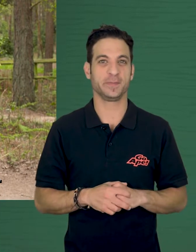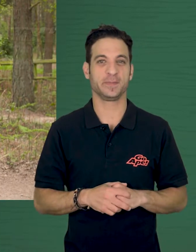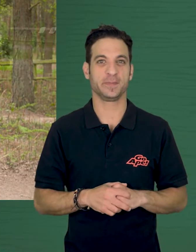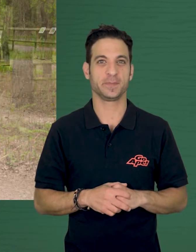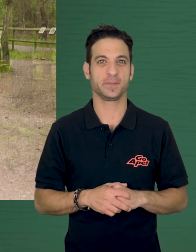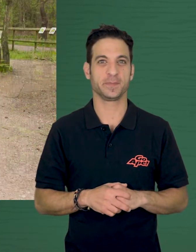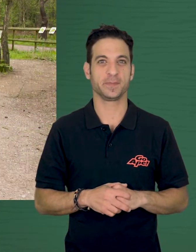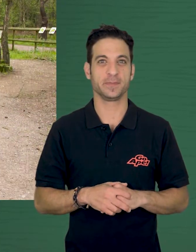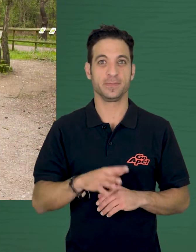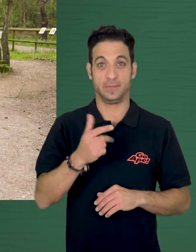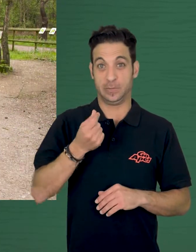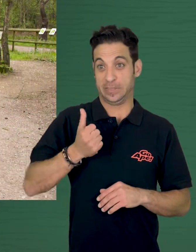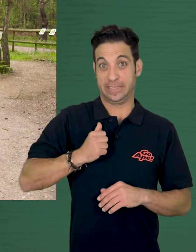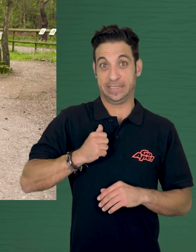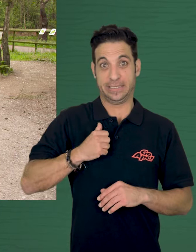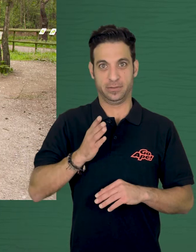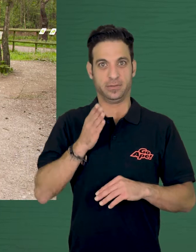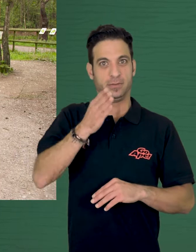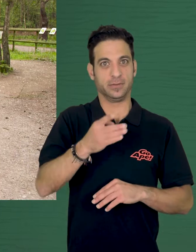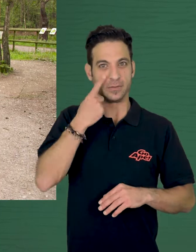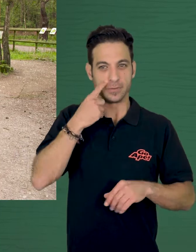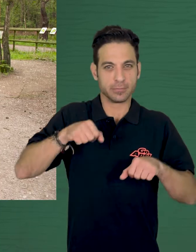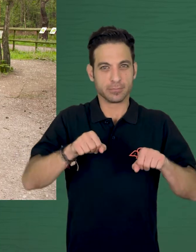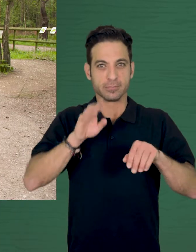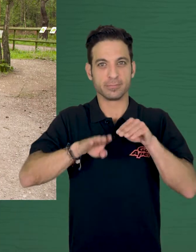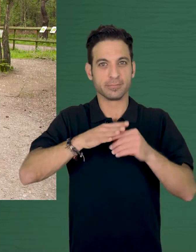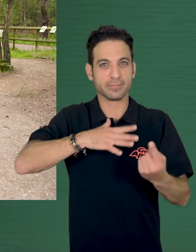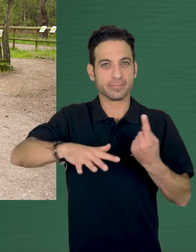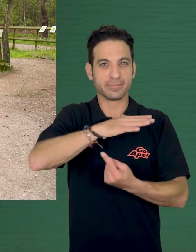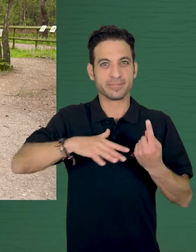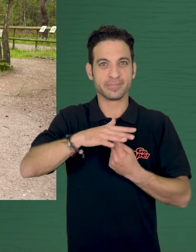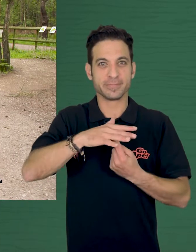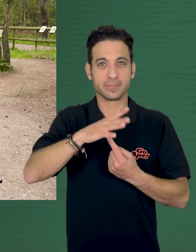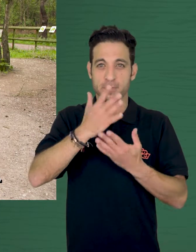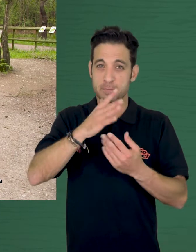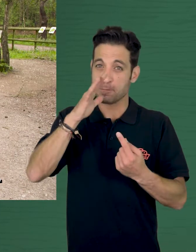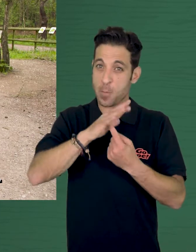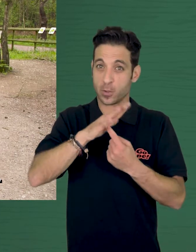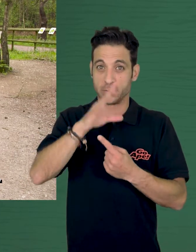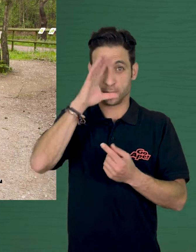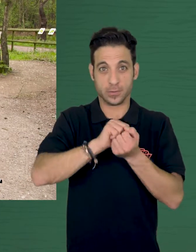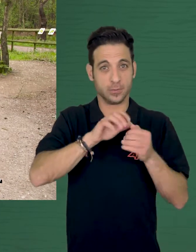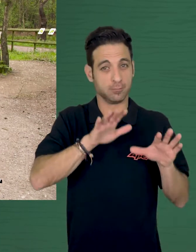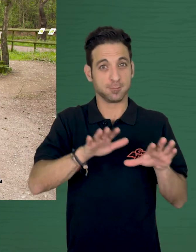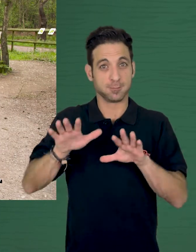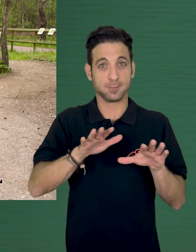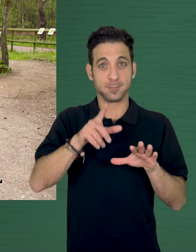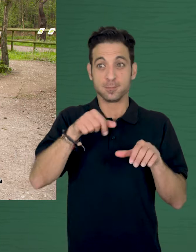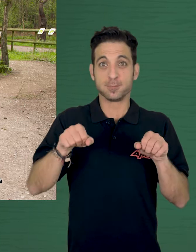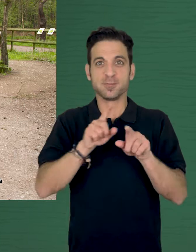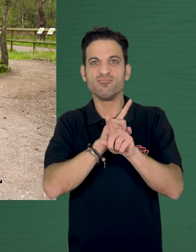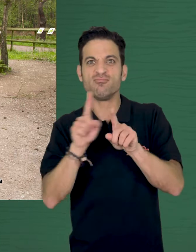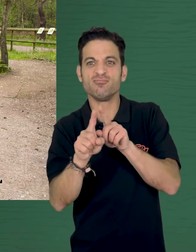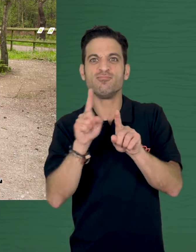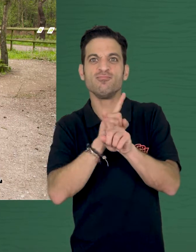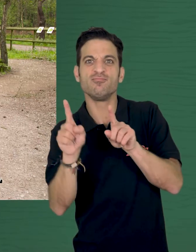us know. In a minute, we're going to get you having a go on the Segways and round the training area. It's really important that you take it steady when you're riding and